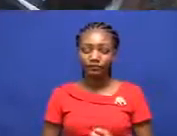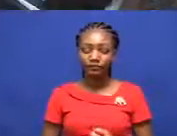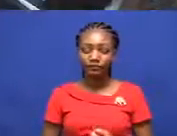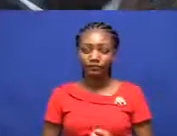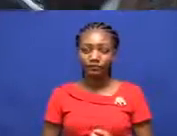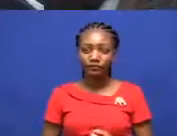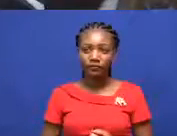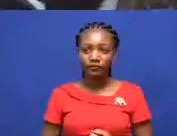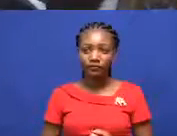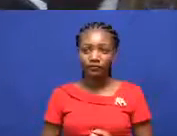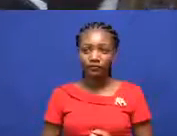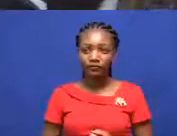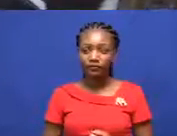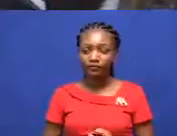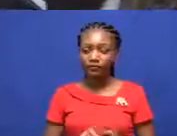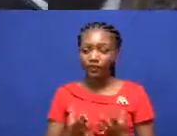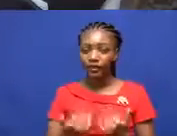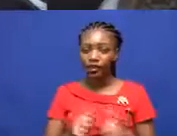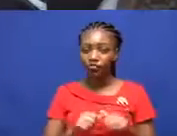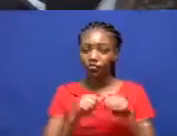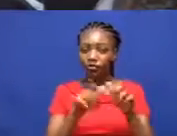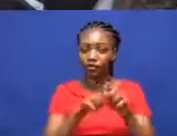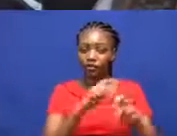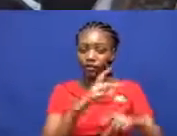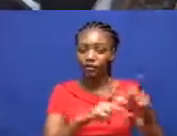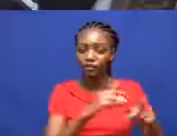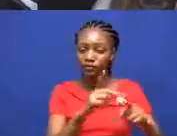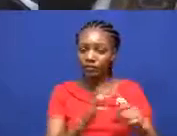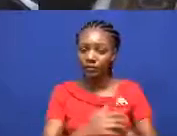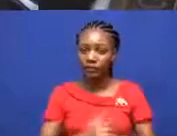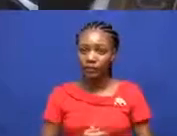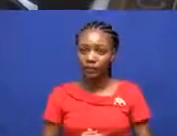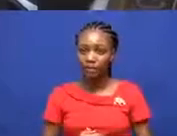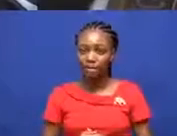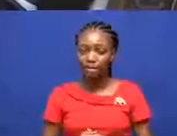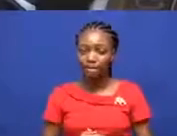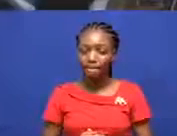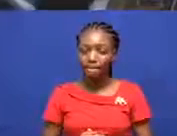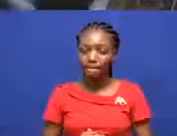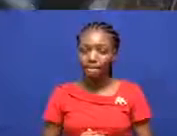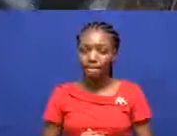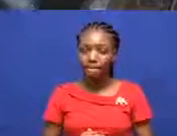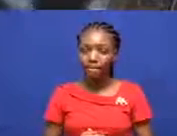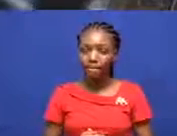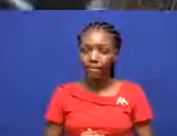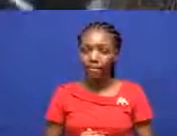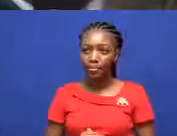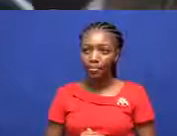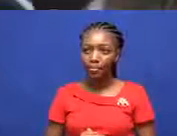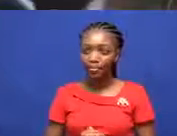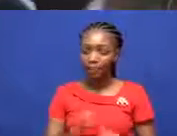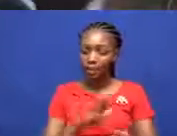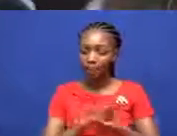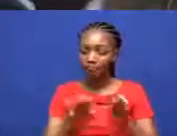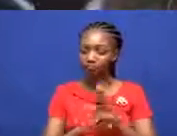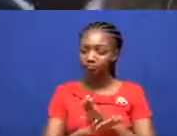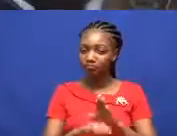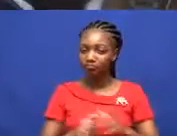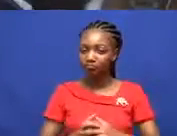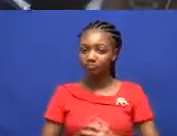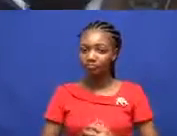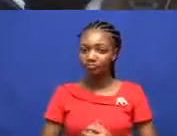Unaweza rudisha muziki nyuma, unaweza leta hiyo scratch effect. Na hii upande hii.